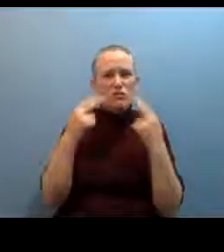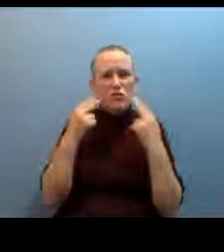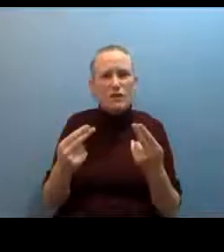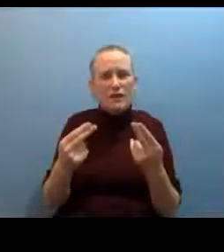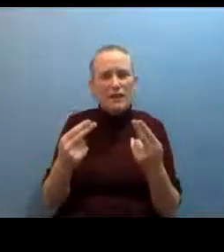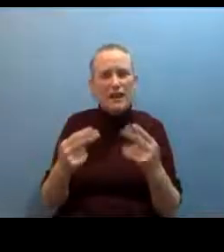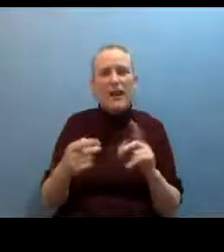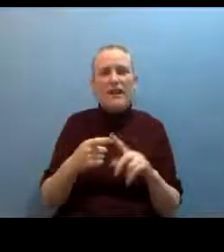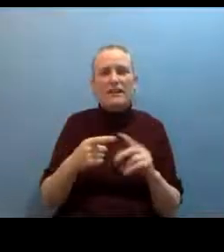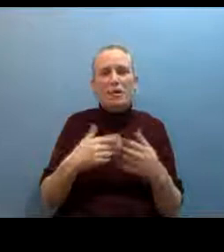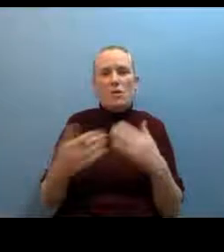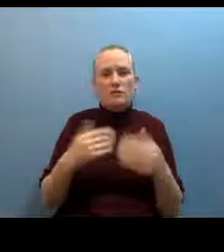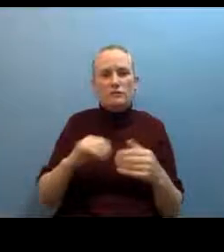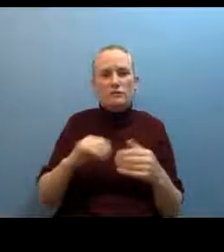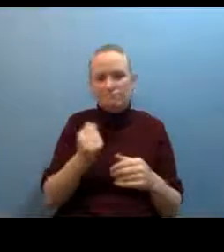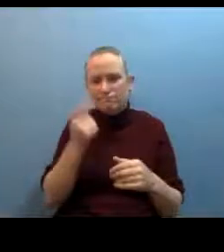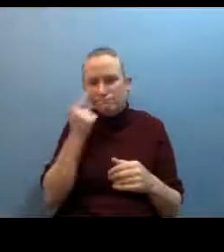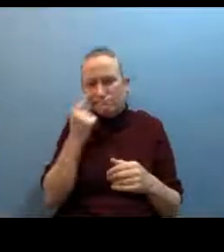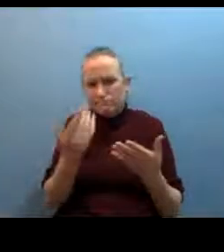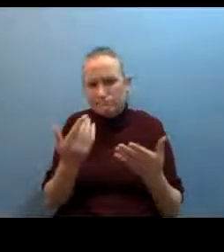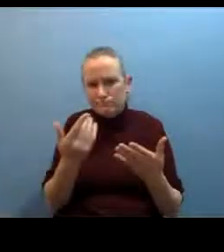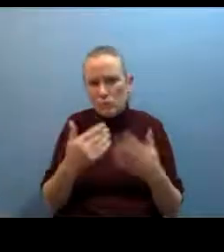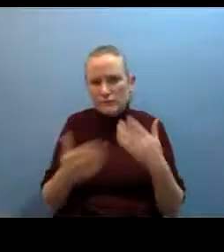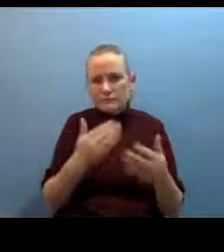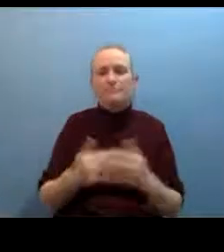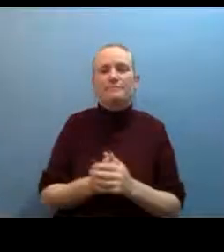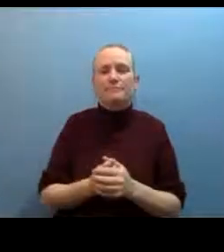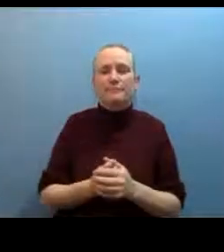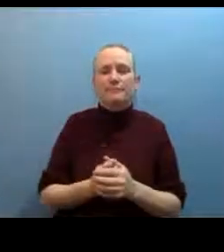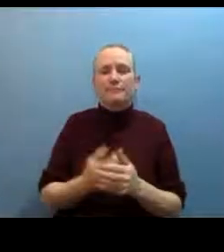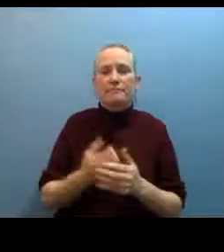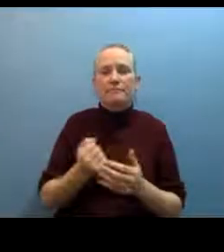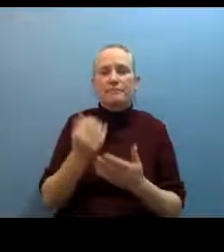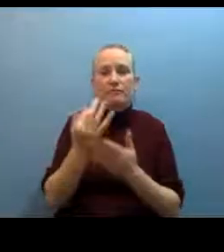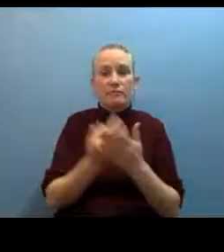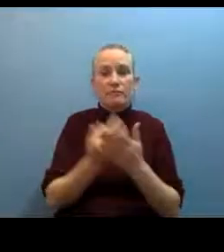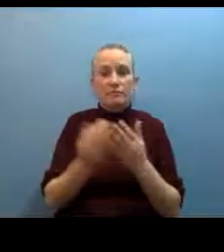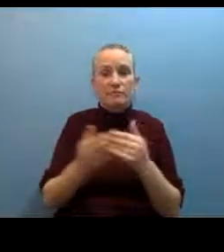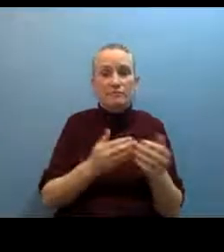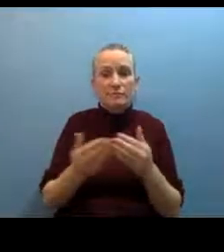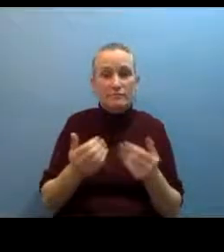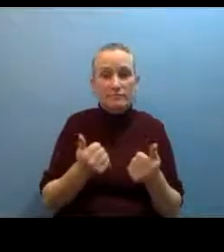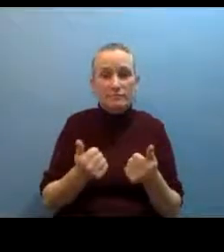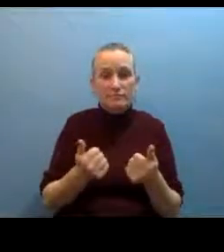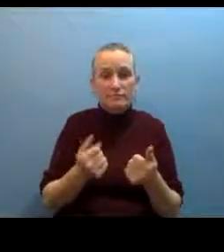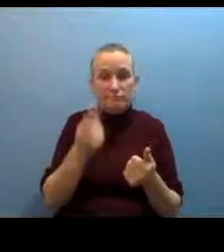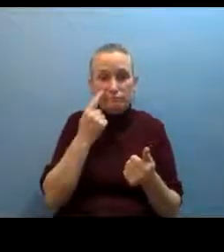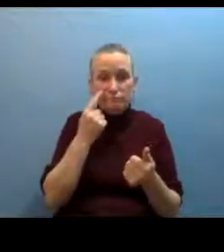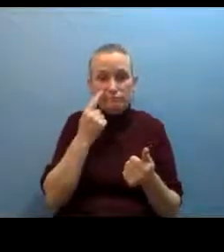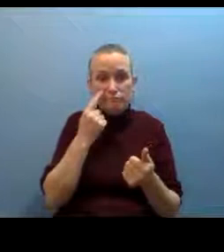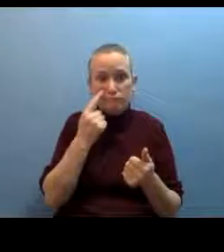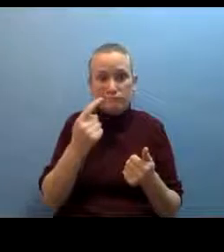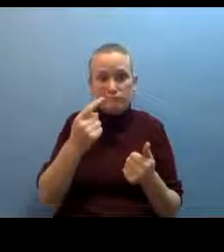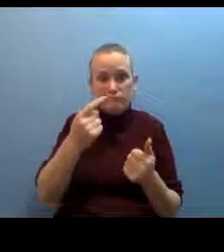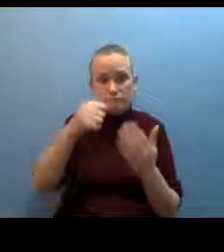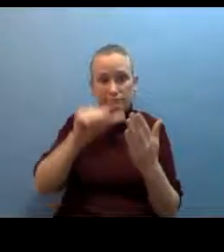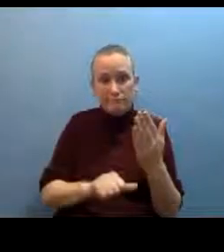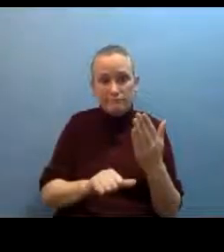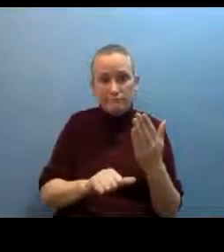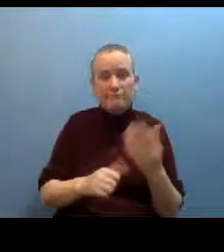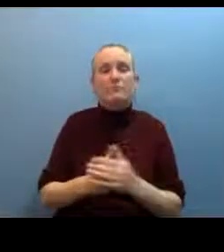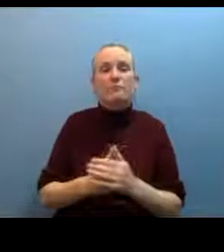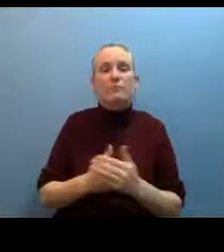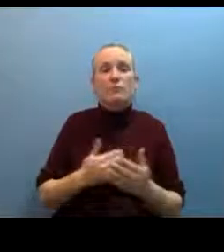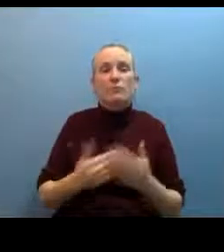be kind of keeping an eye out for? So there's a few things to look at. What I would say